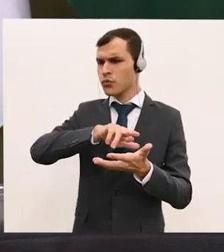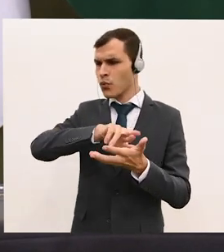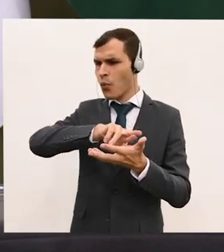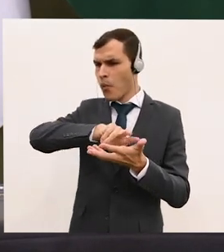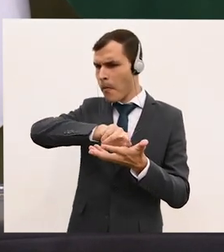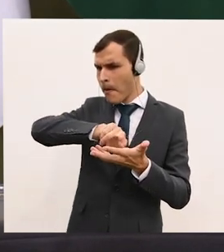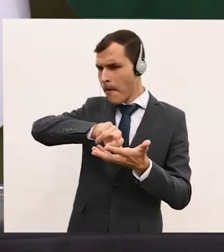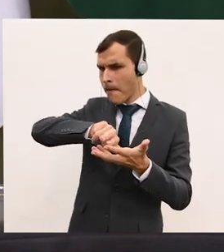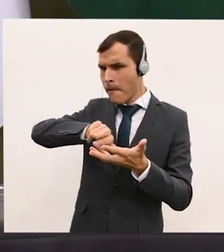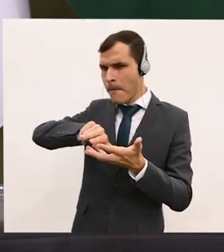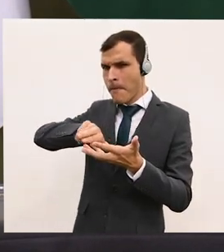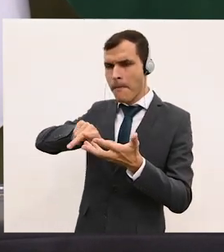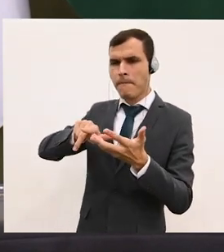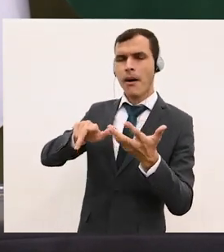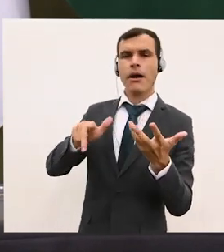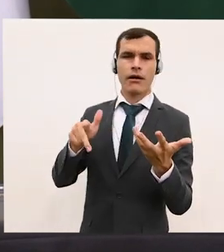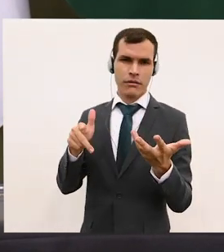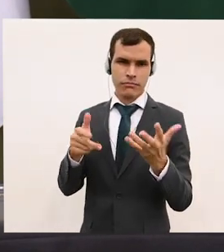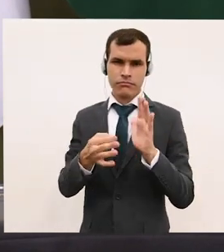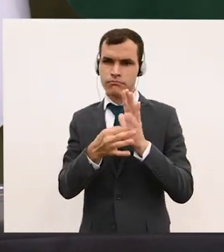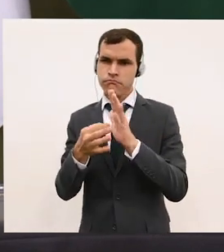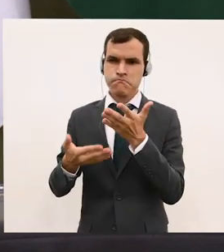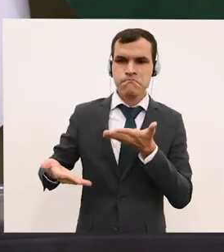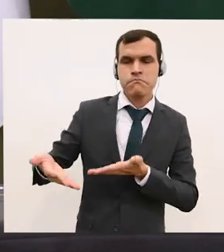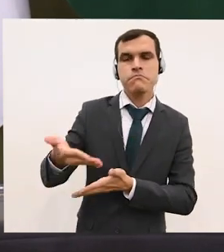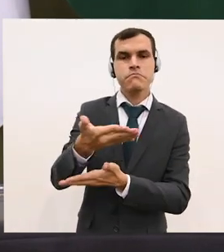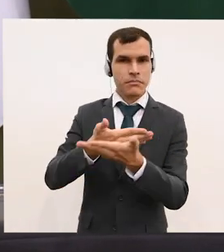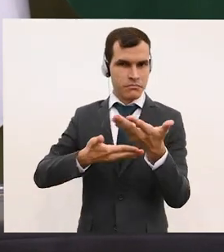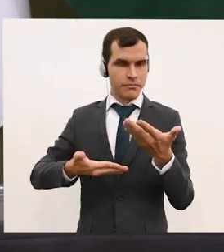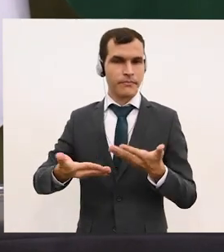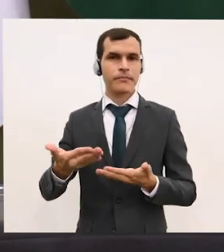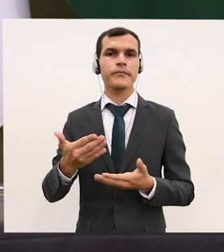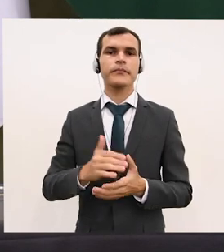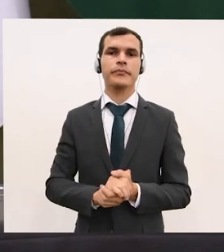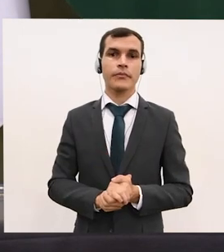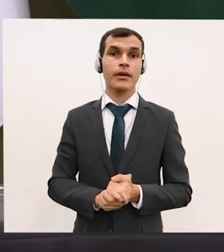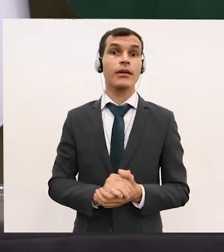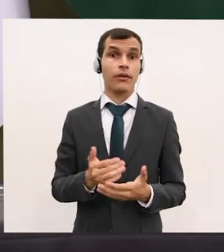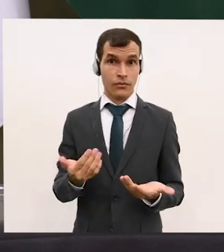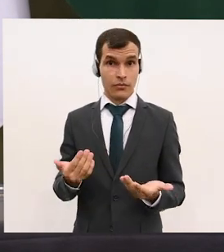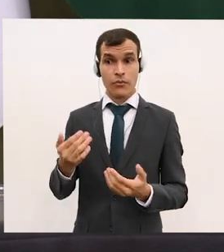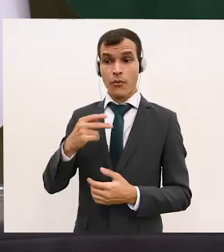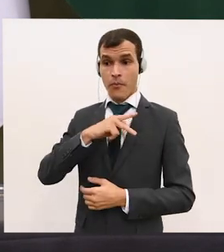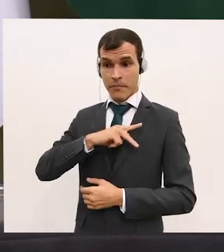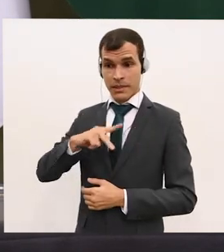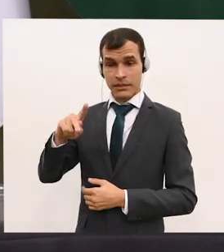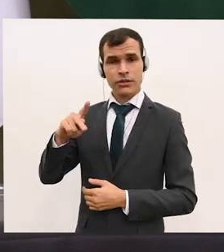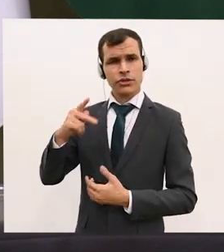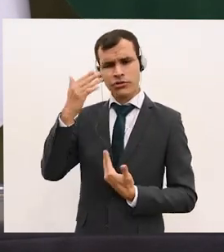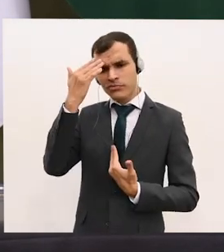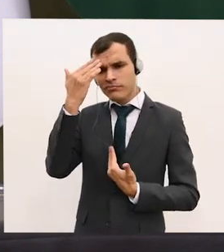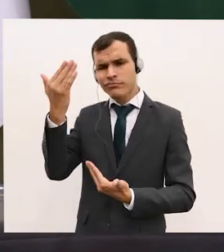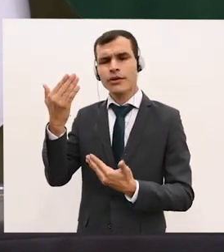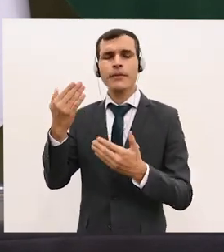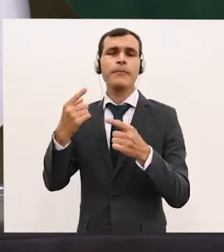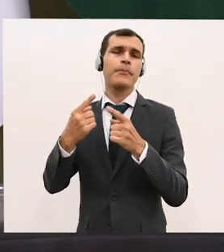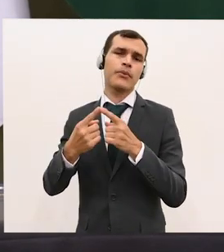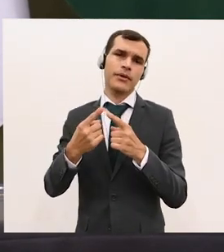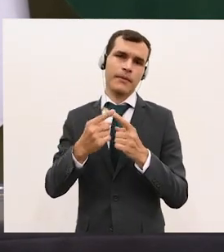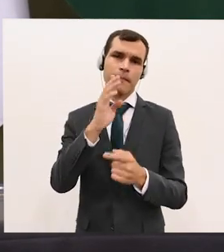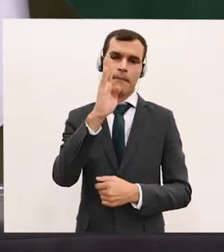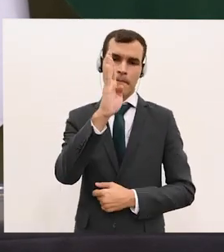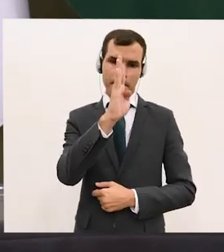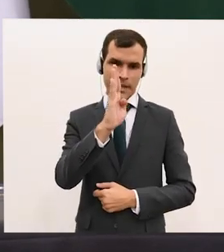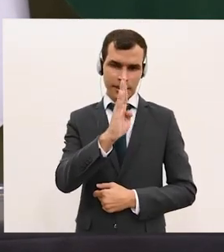thank Mr. President when I met him for Brazil's commitment to the WTO and asked for